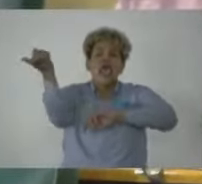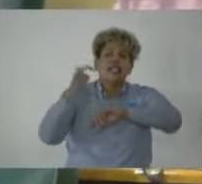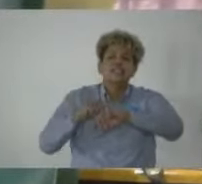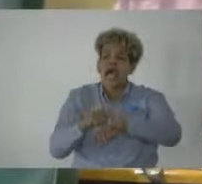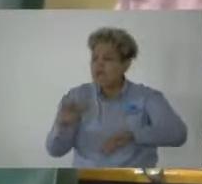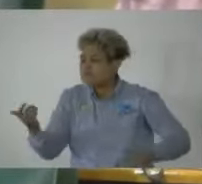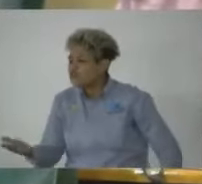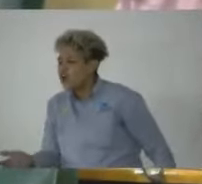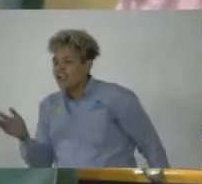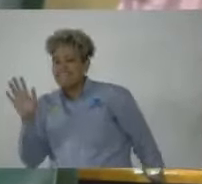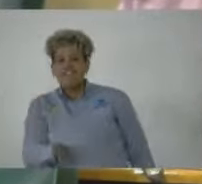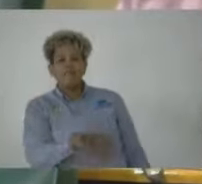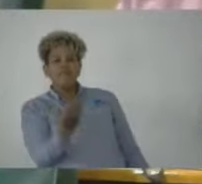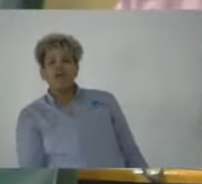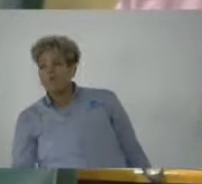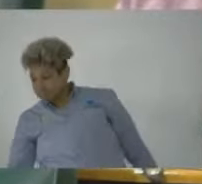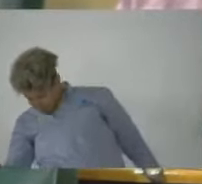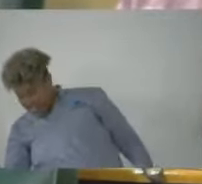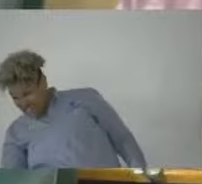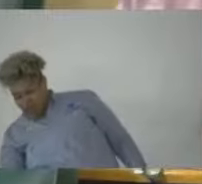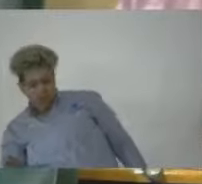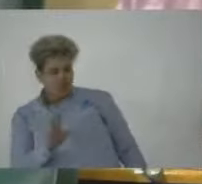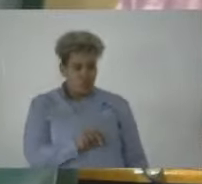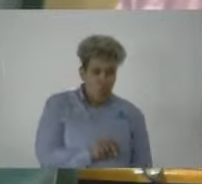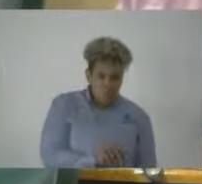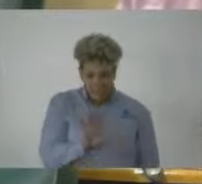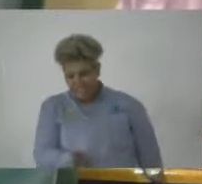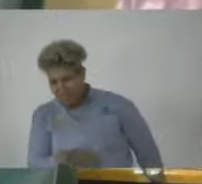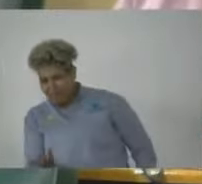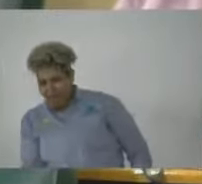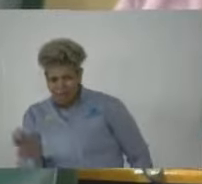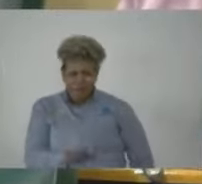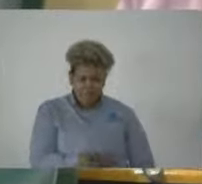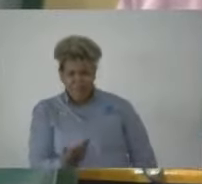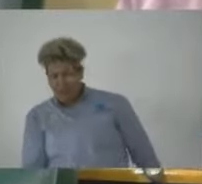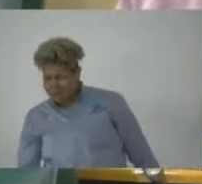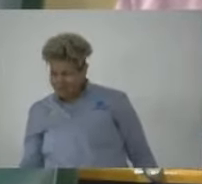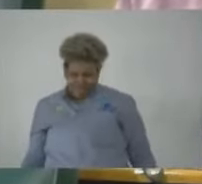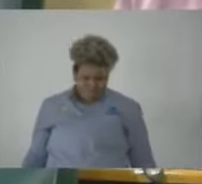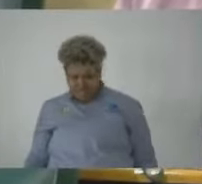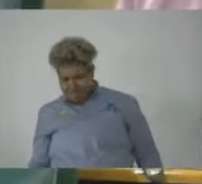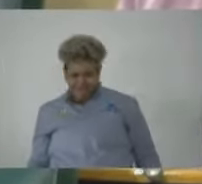just flip-flop, to contradict and to undermine.